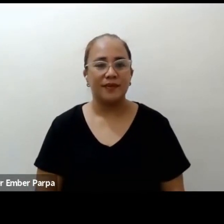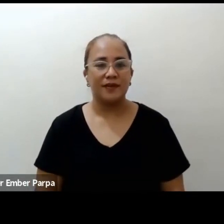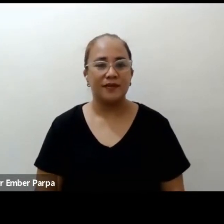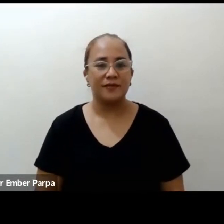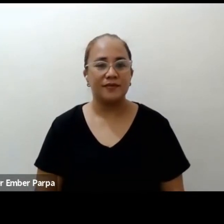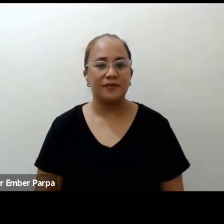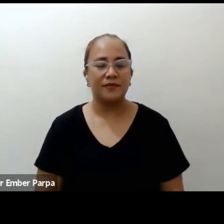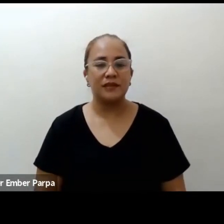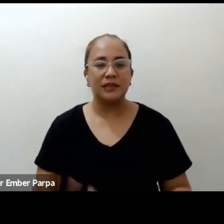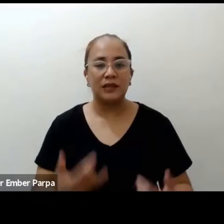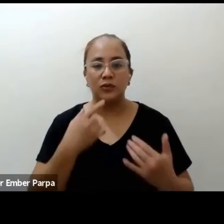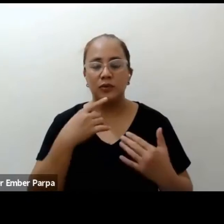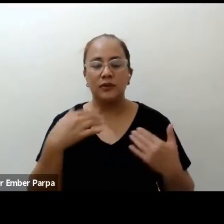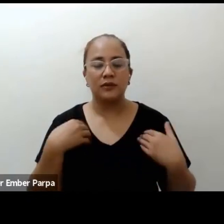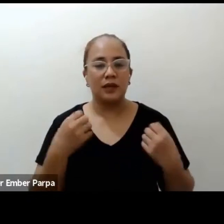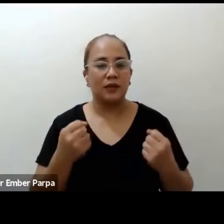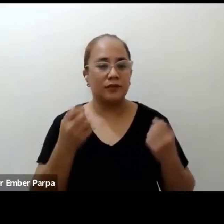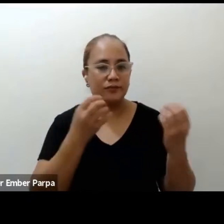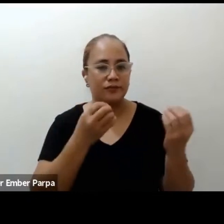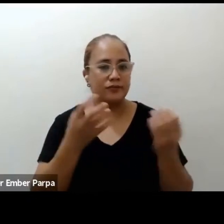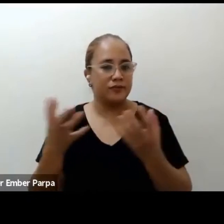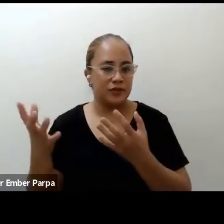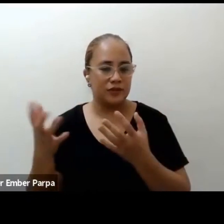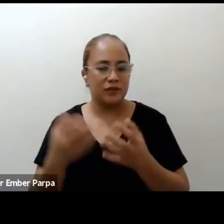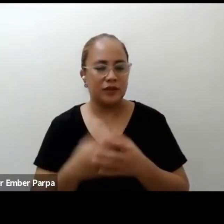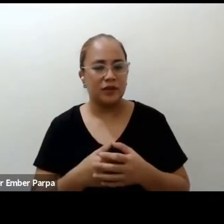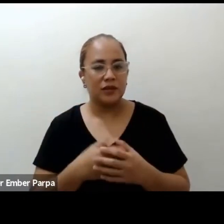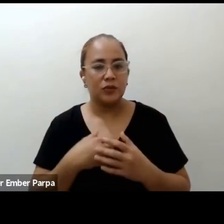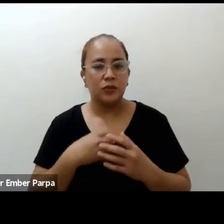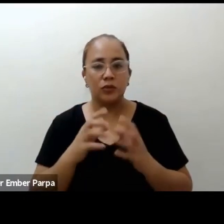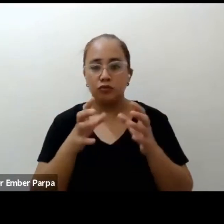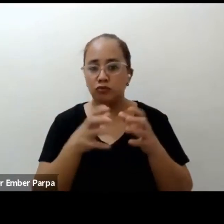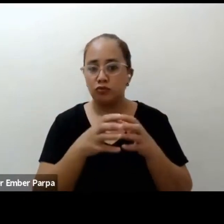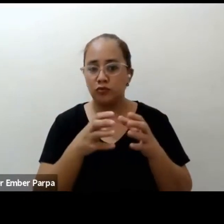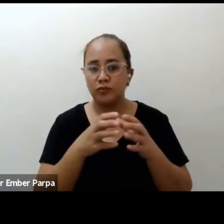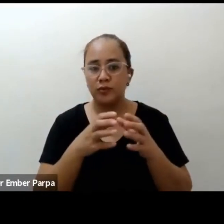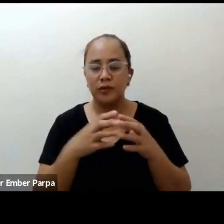Now that you mentioned the health information, so yung alliance ng mga